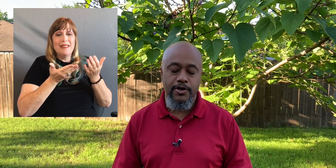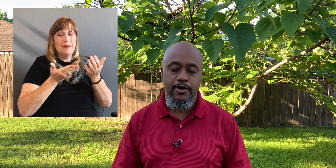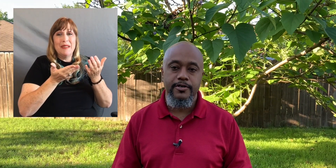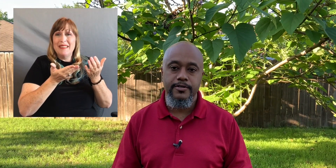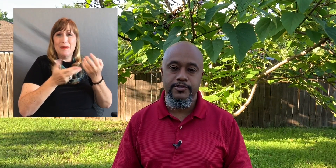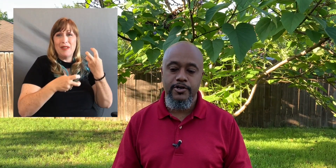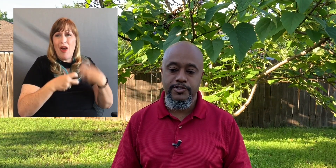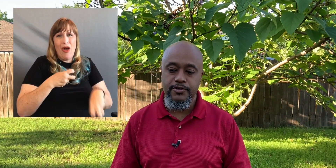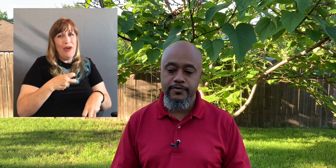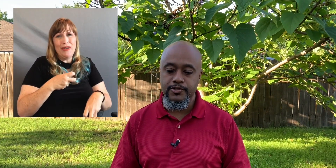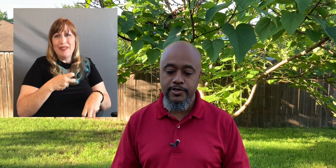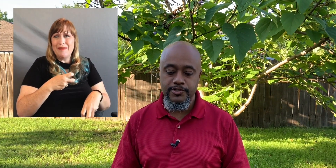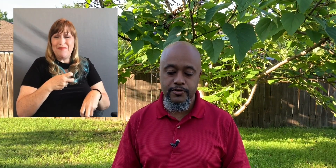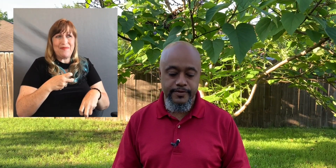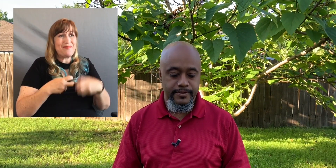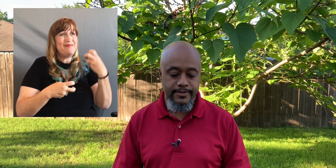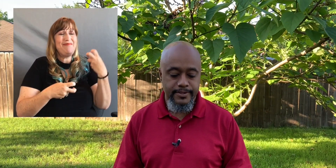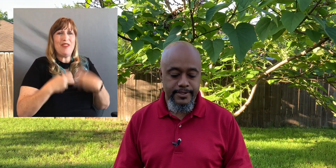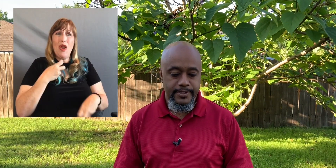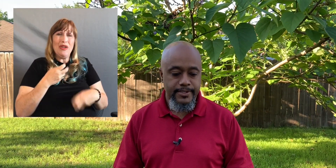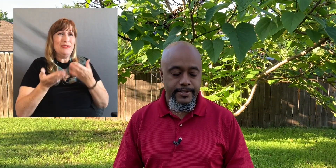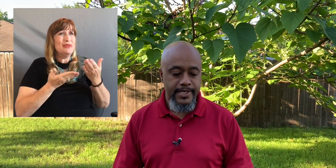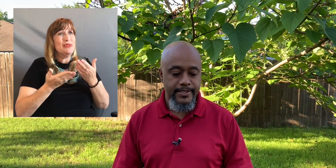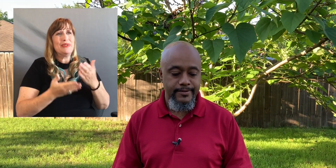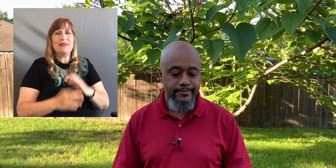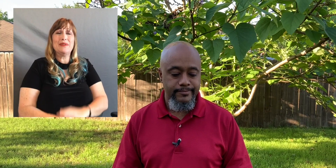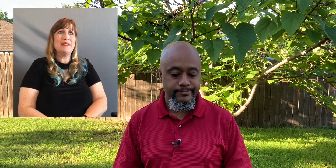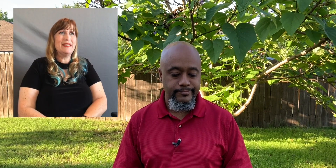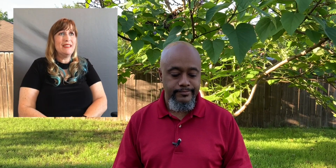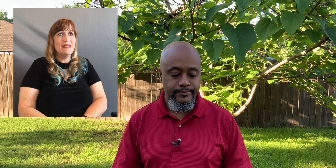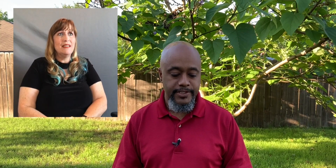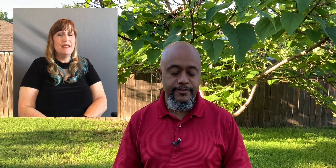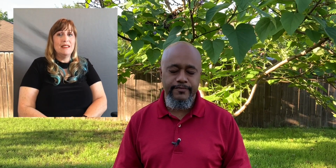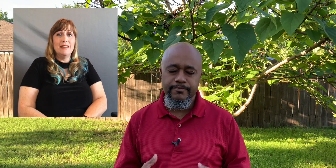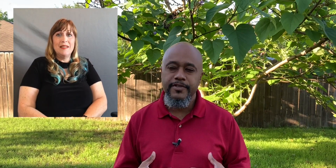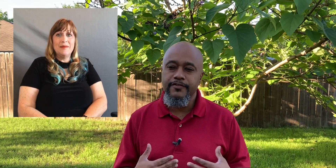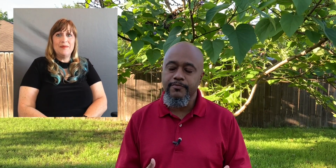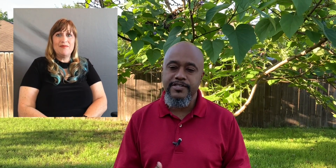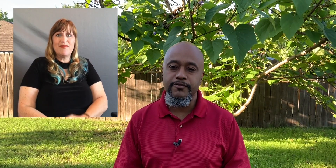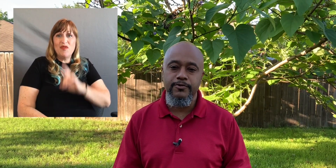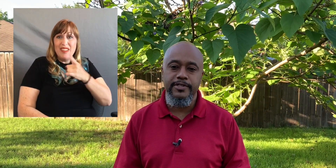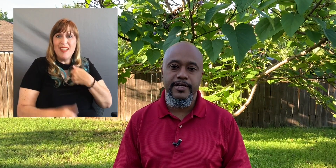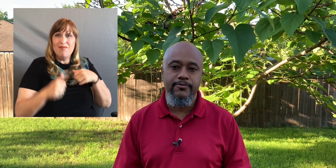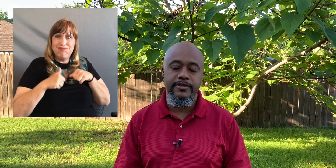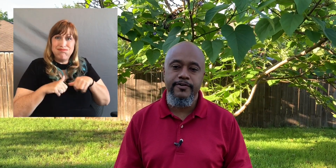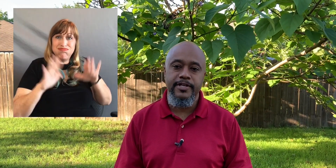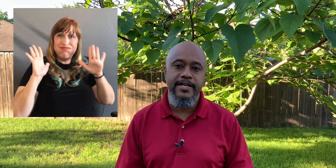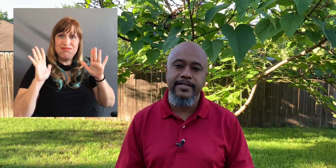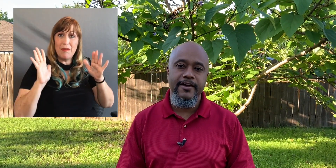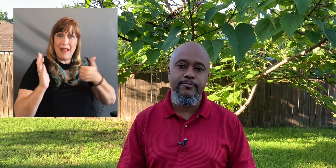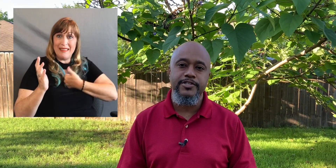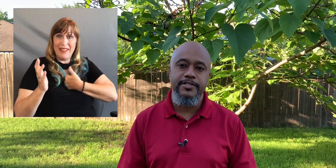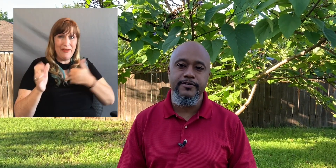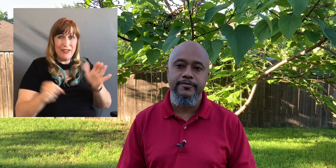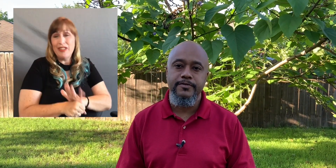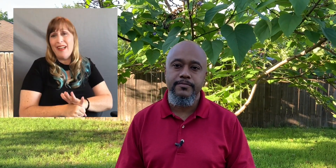it was hard. It was hard to serve. It was hard to serve and give of myself fully. I really felt like I didn't